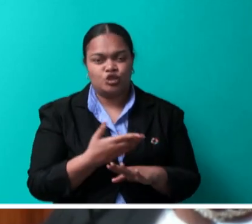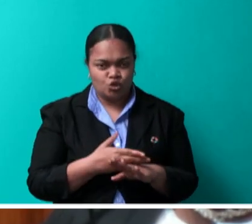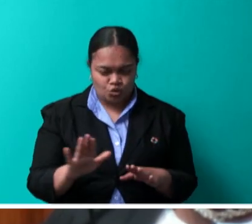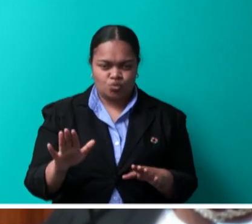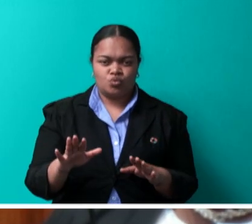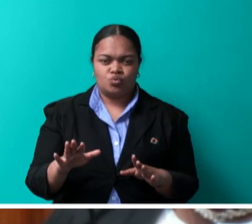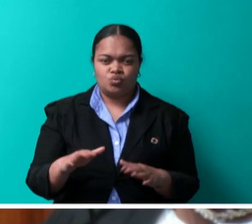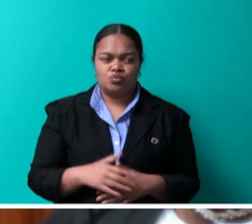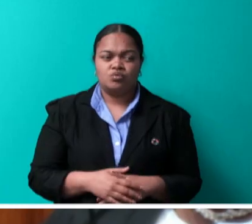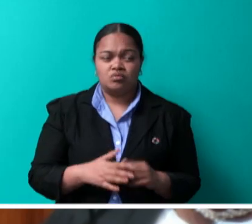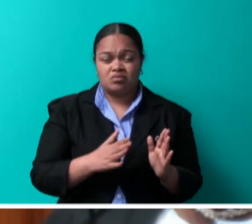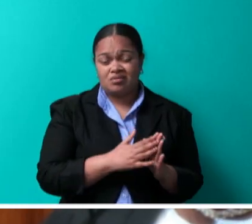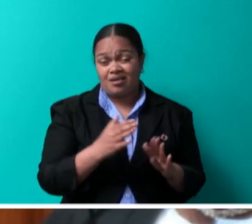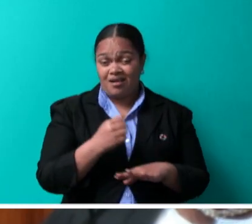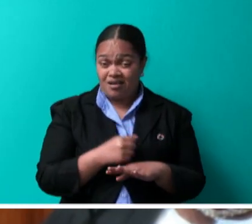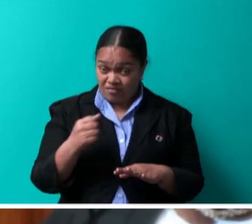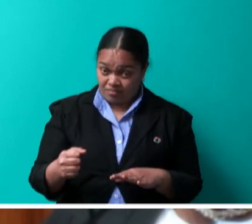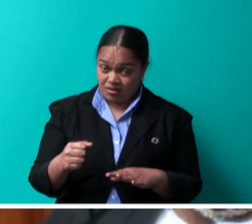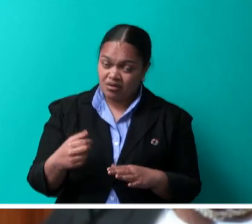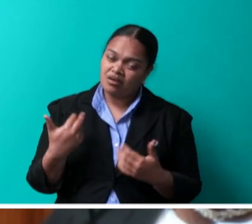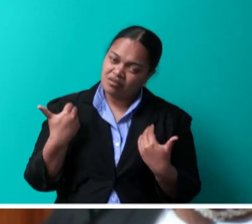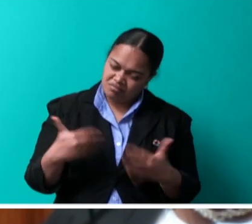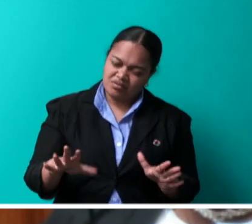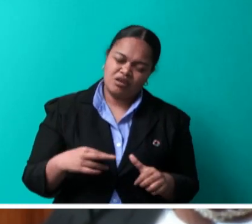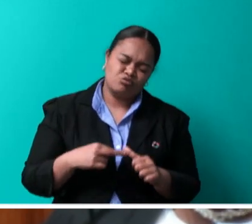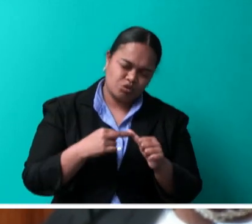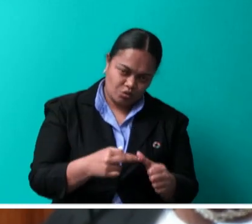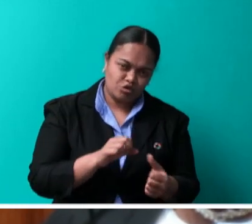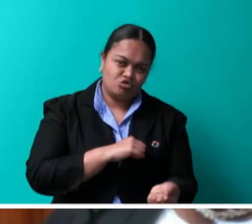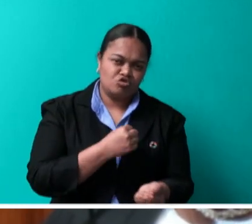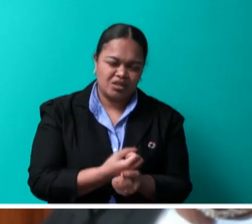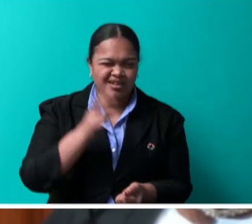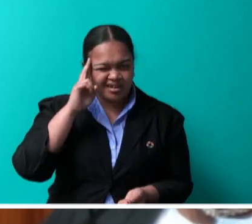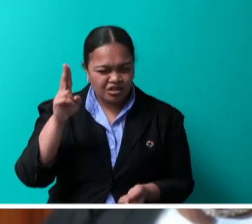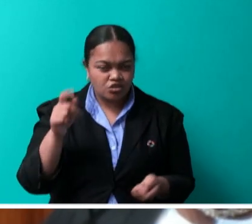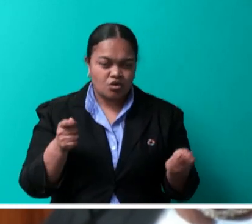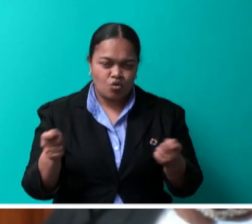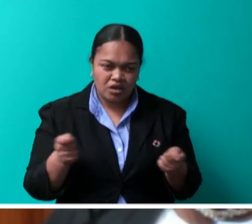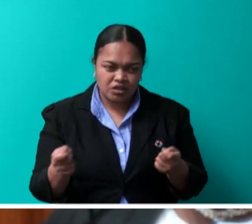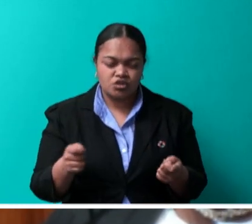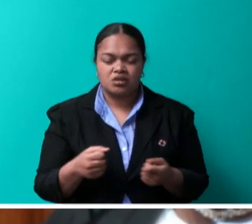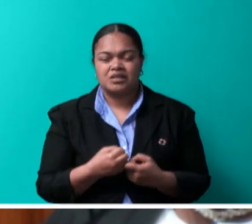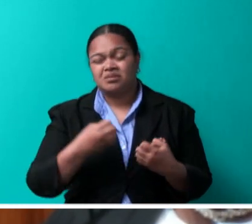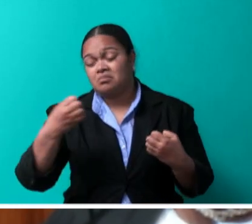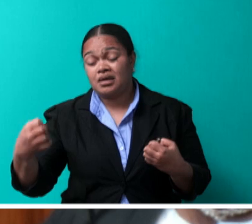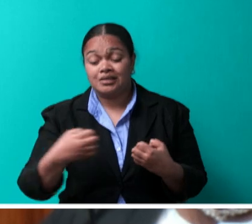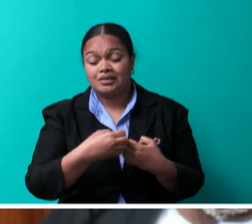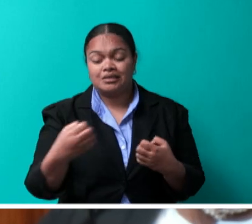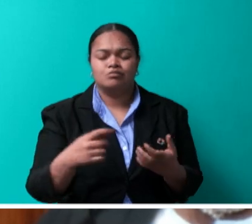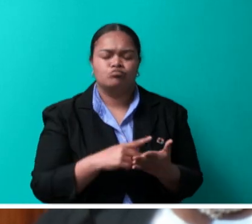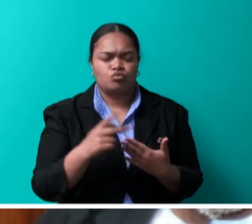diagnoses. Government has responded by strengthening national coordination, expanding prevention